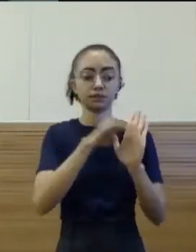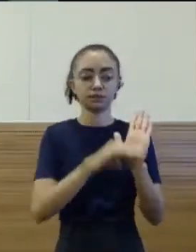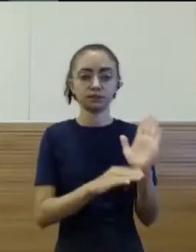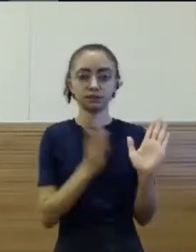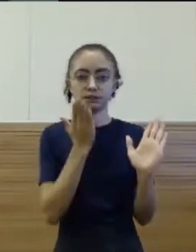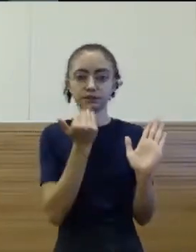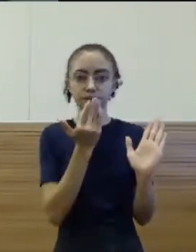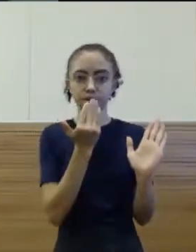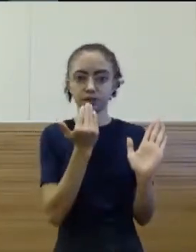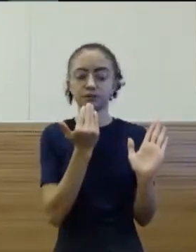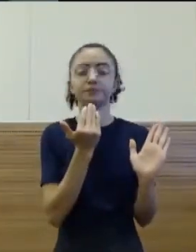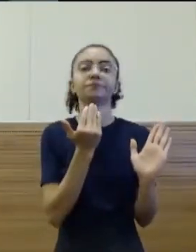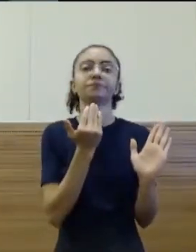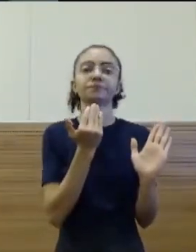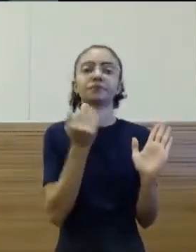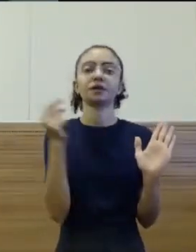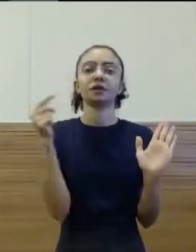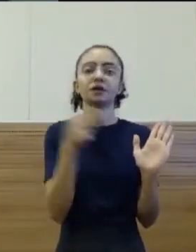guides